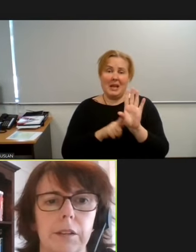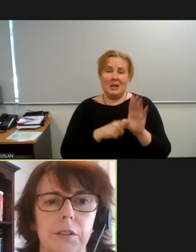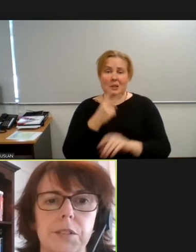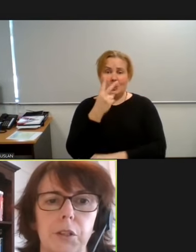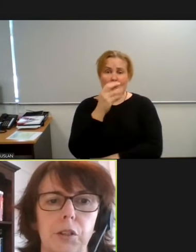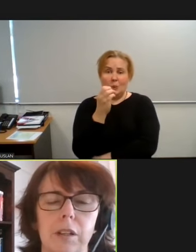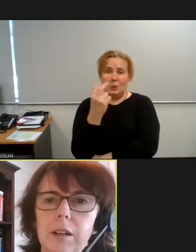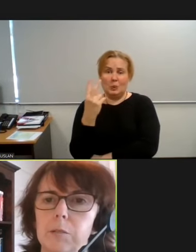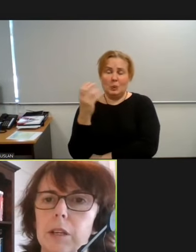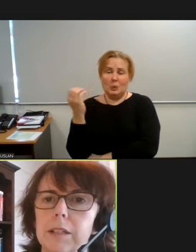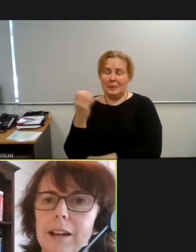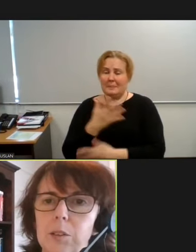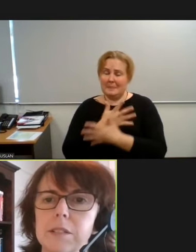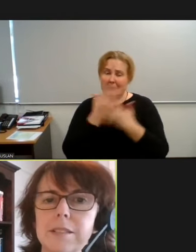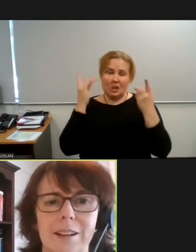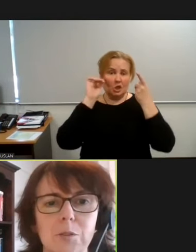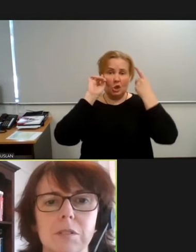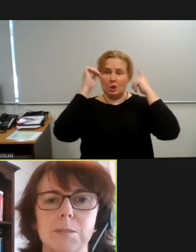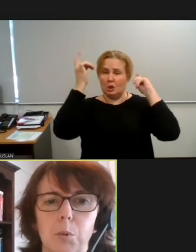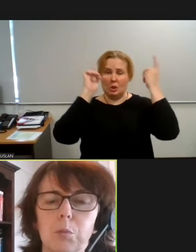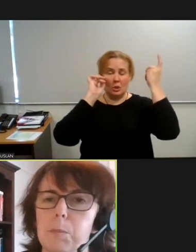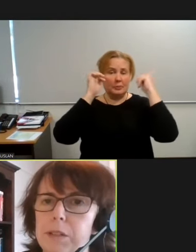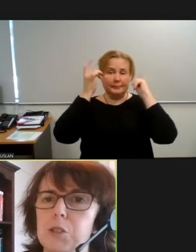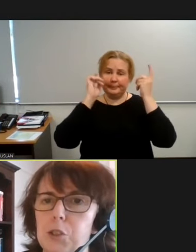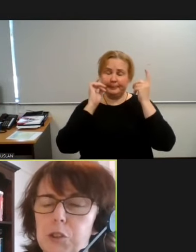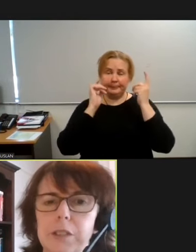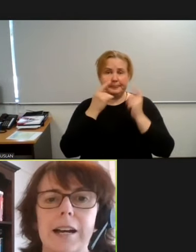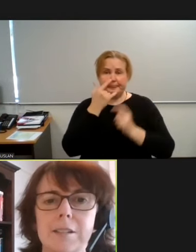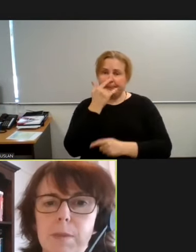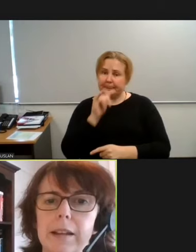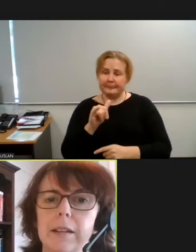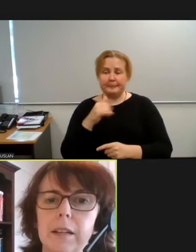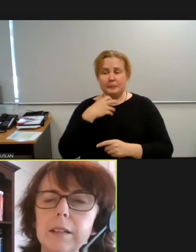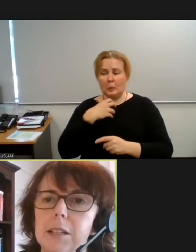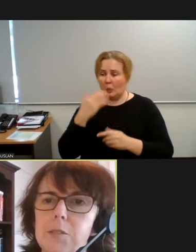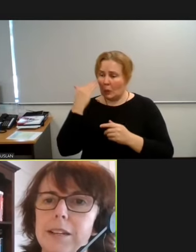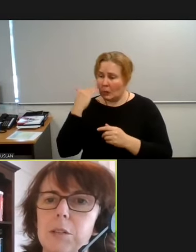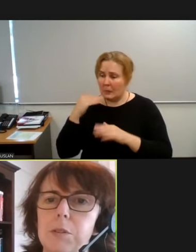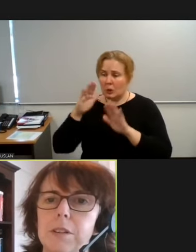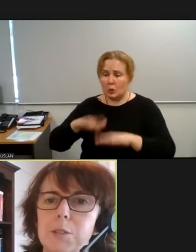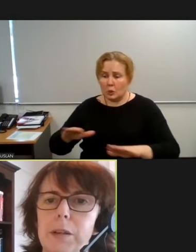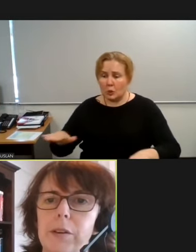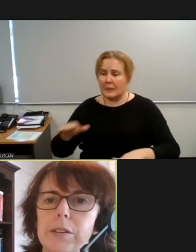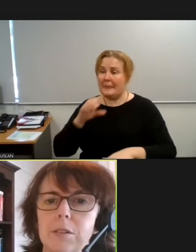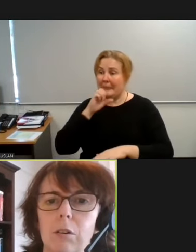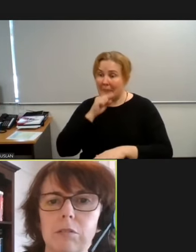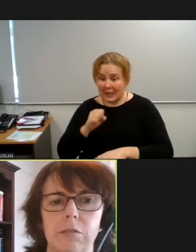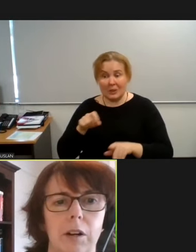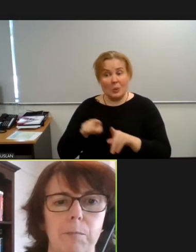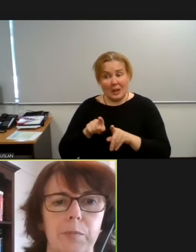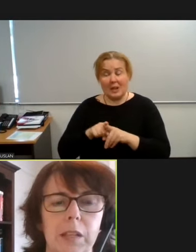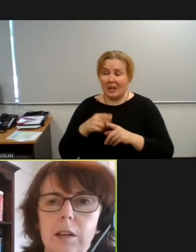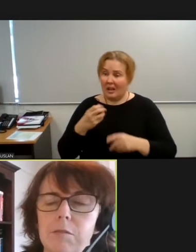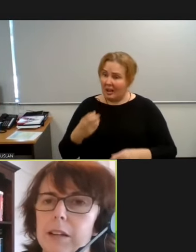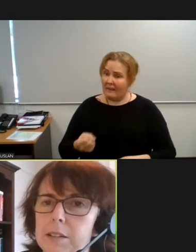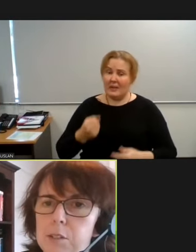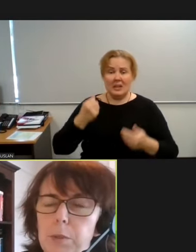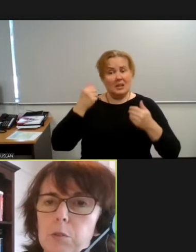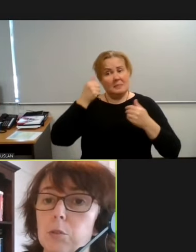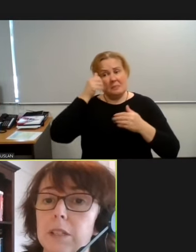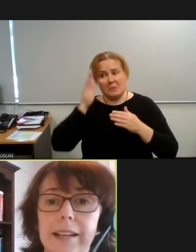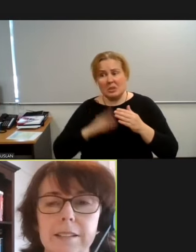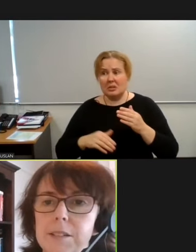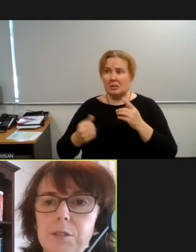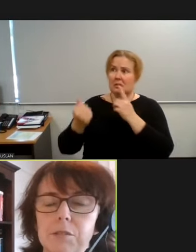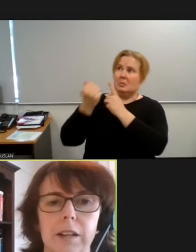it's a really big concern, and countless thousands more women, children and men live daily with the experience of violence and